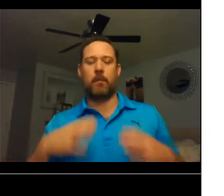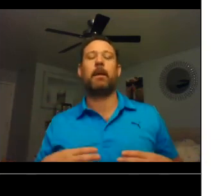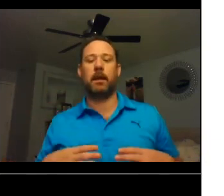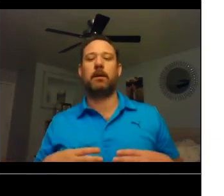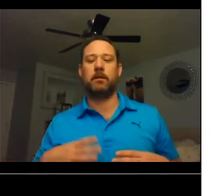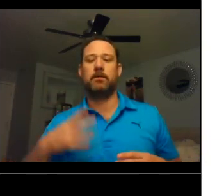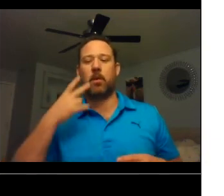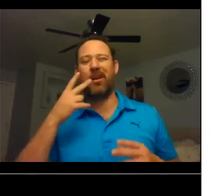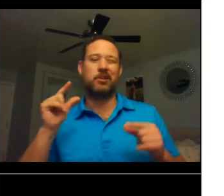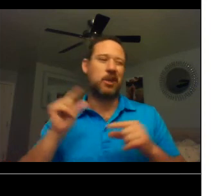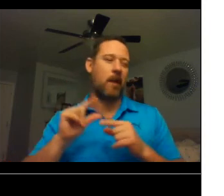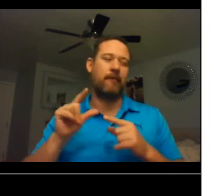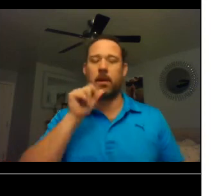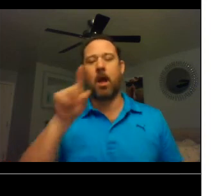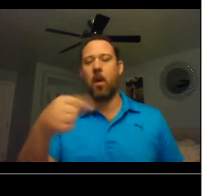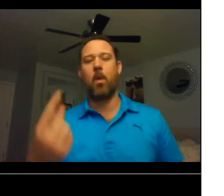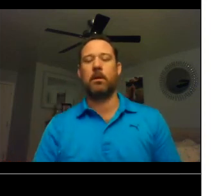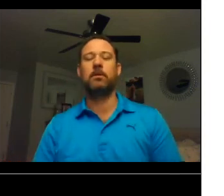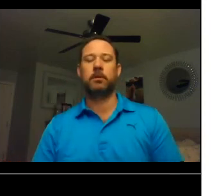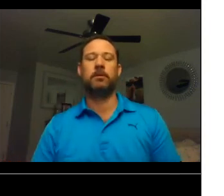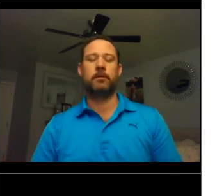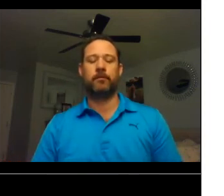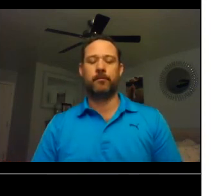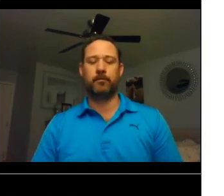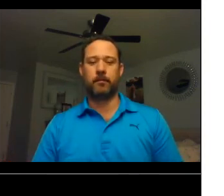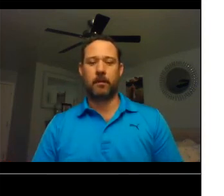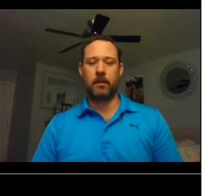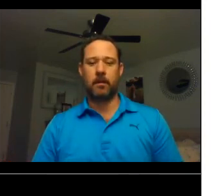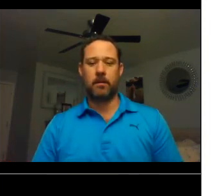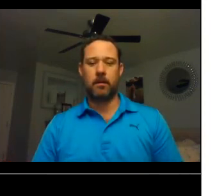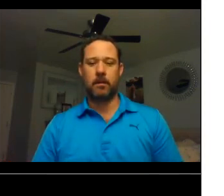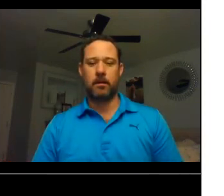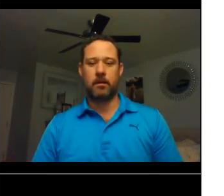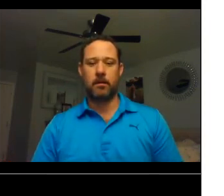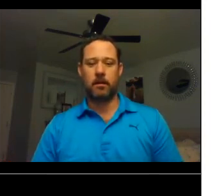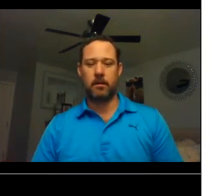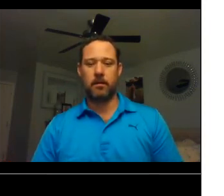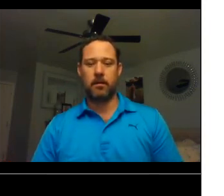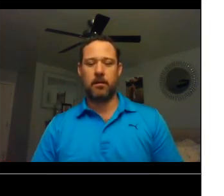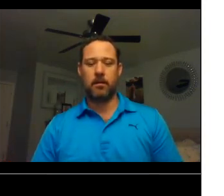at geography, but not only geography. We'll be looking at other factors as